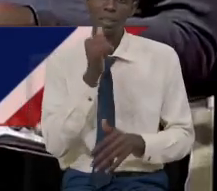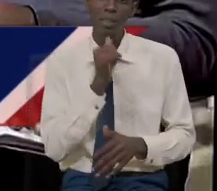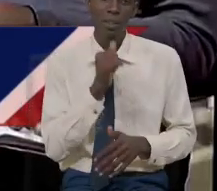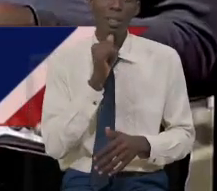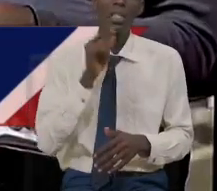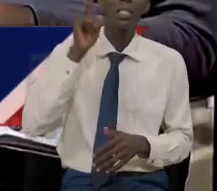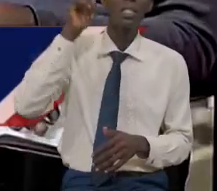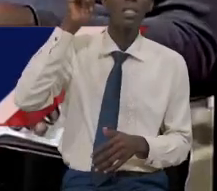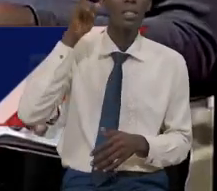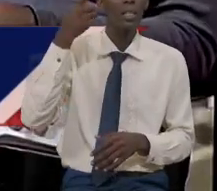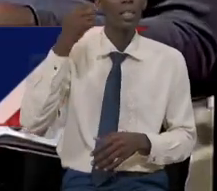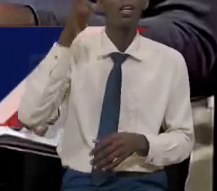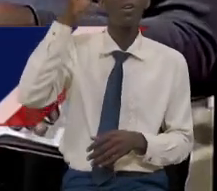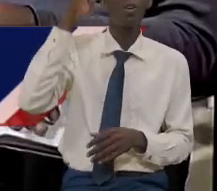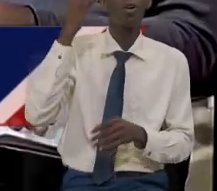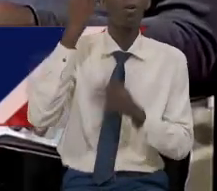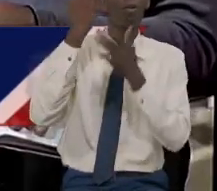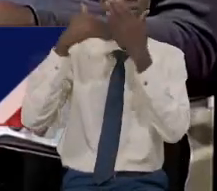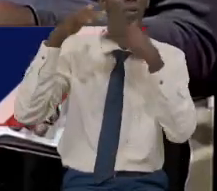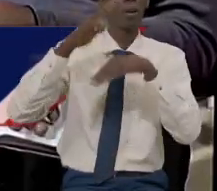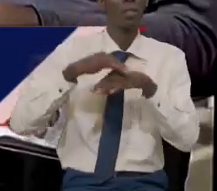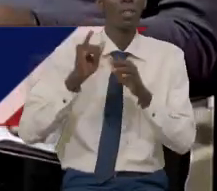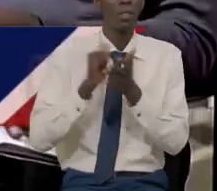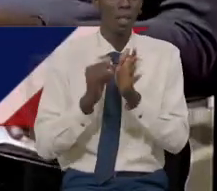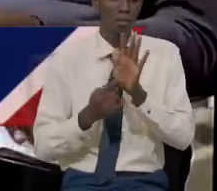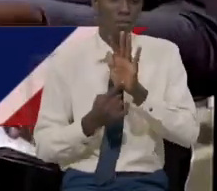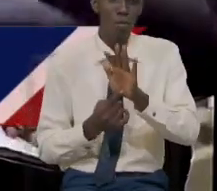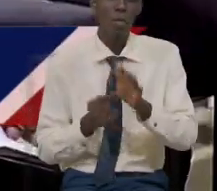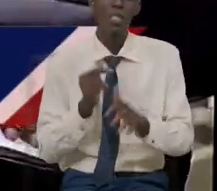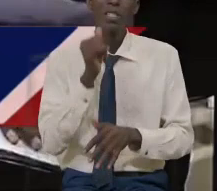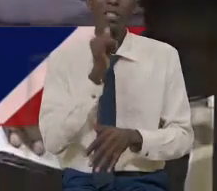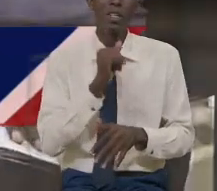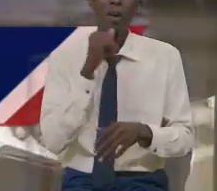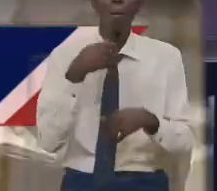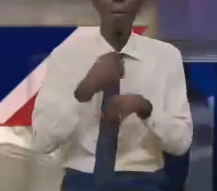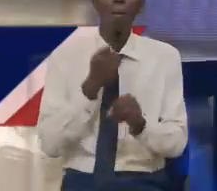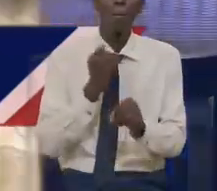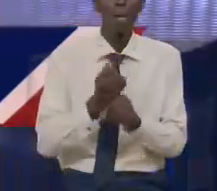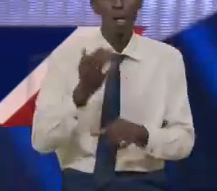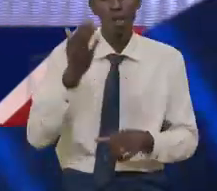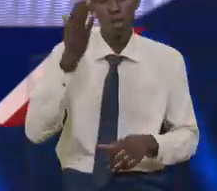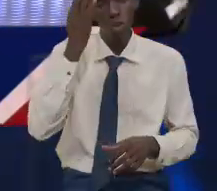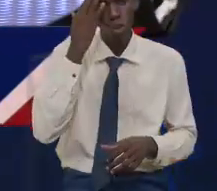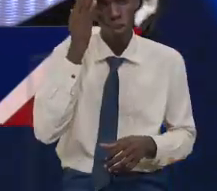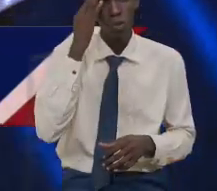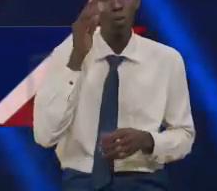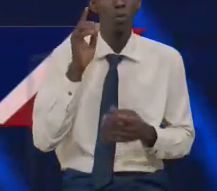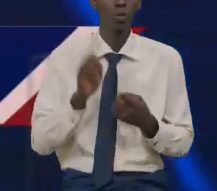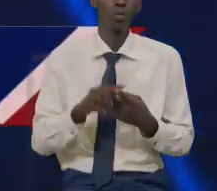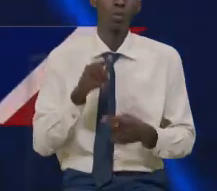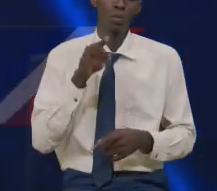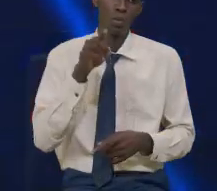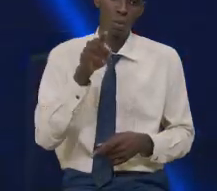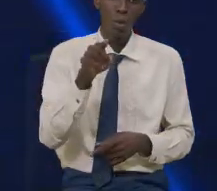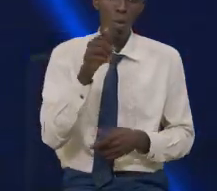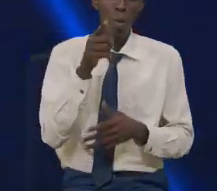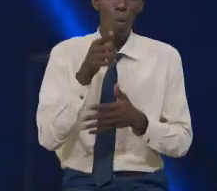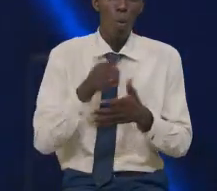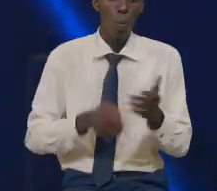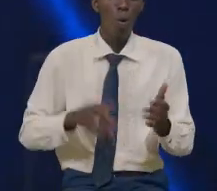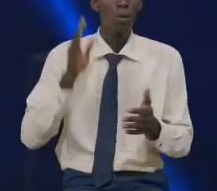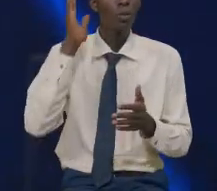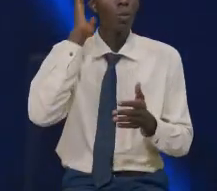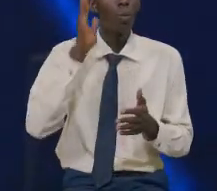he, the God of heaven, that revealeth secrets, maketh known to thee what